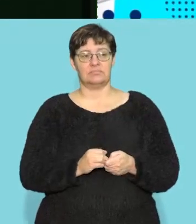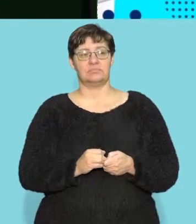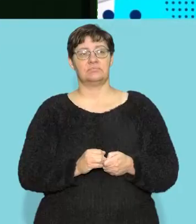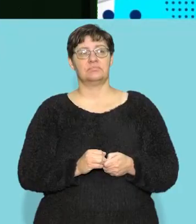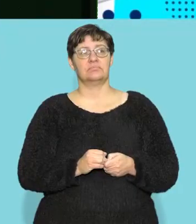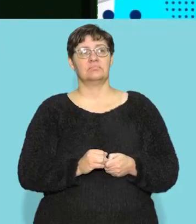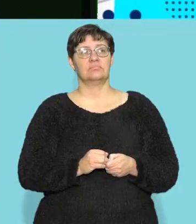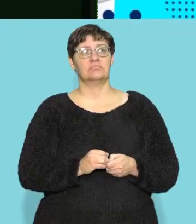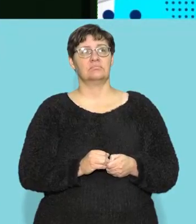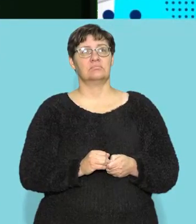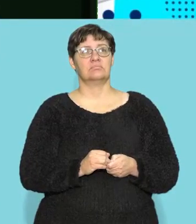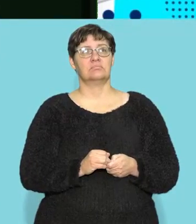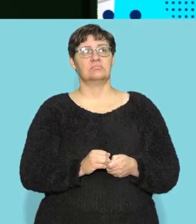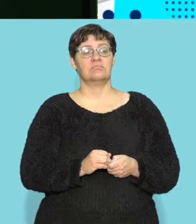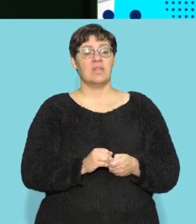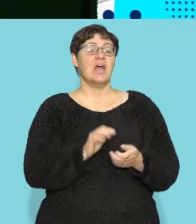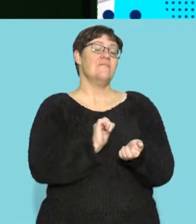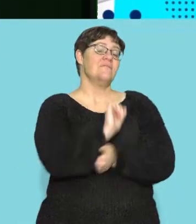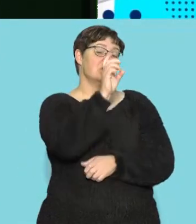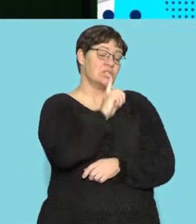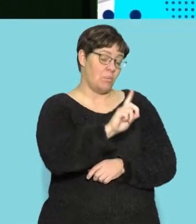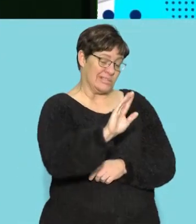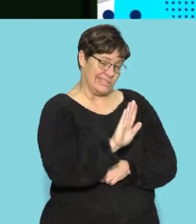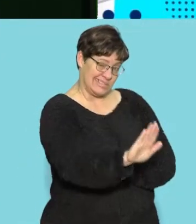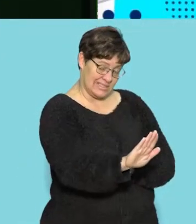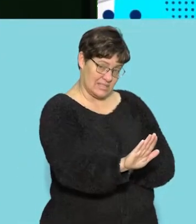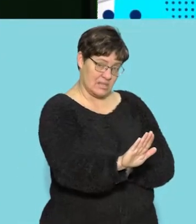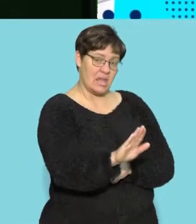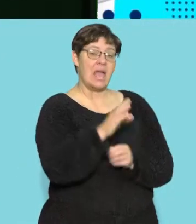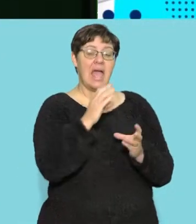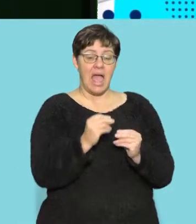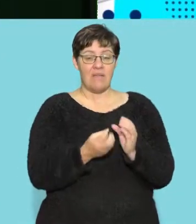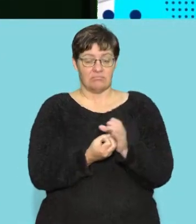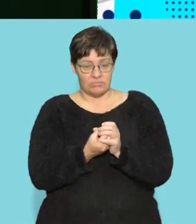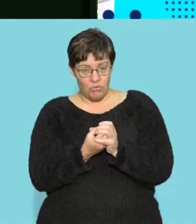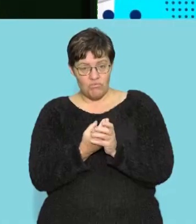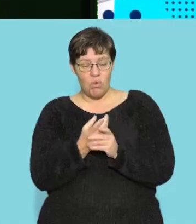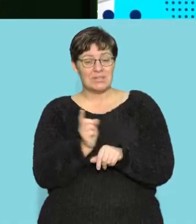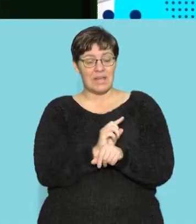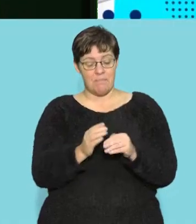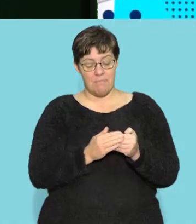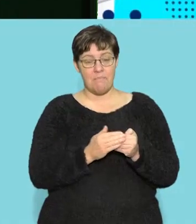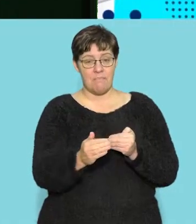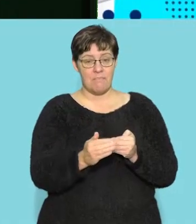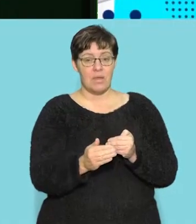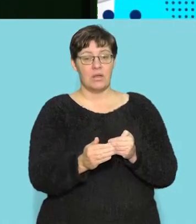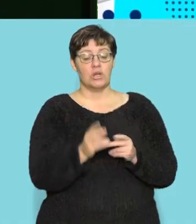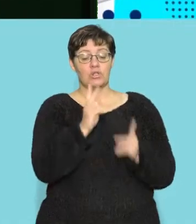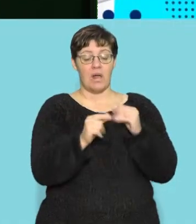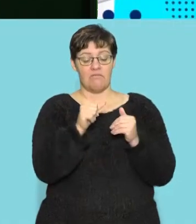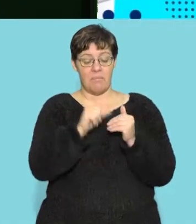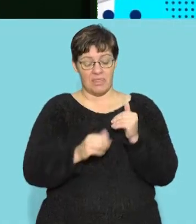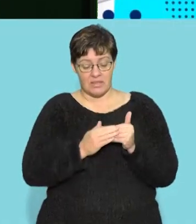fixed deposit, by definition, has a maturation period of greater than